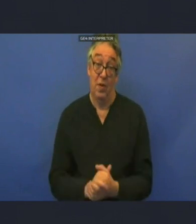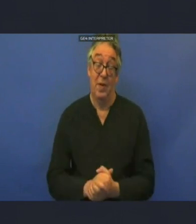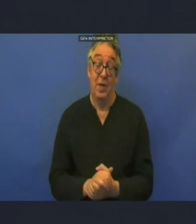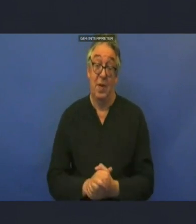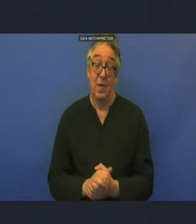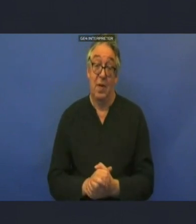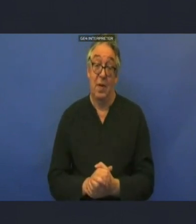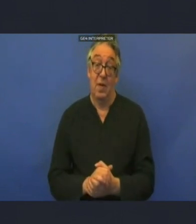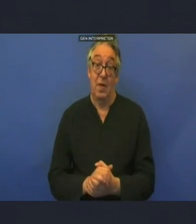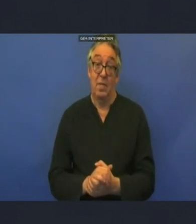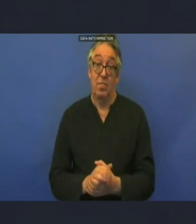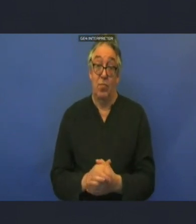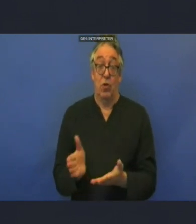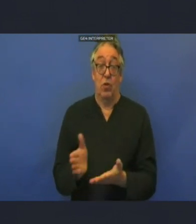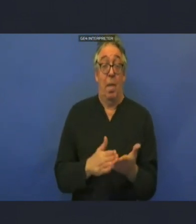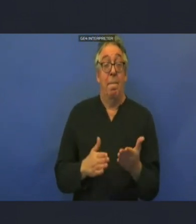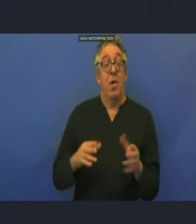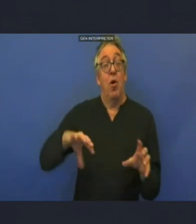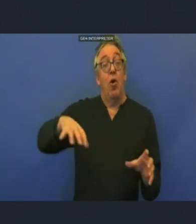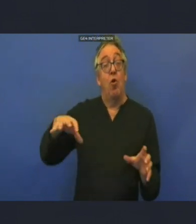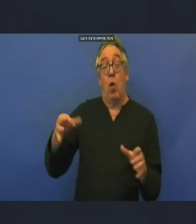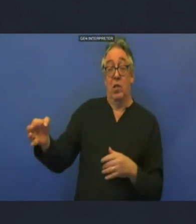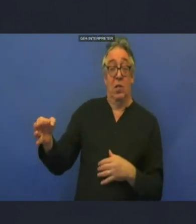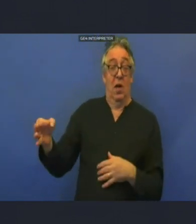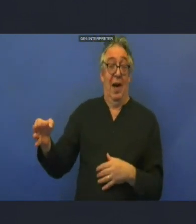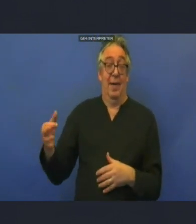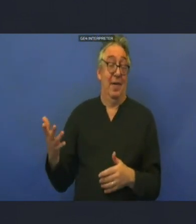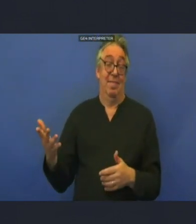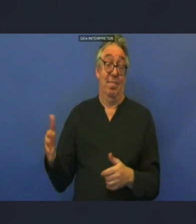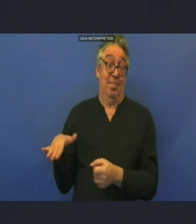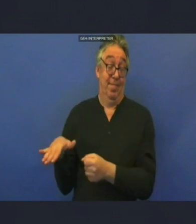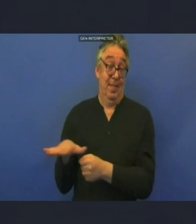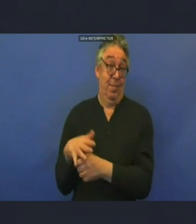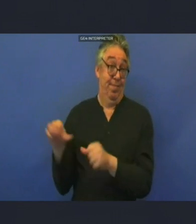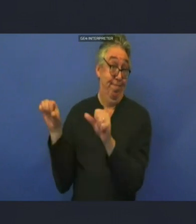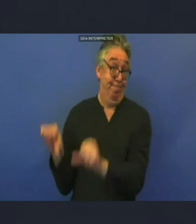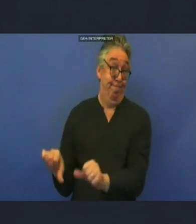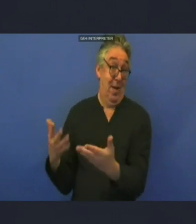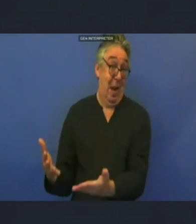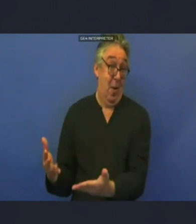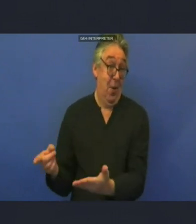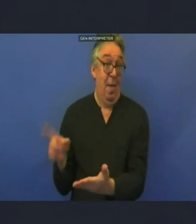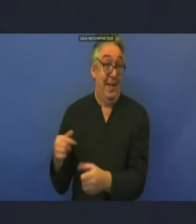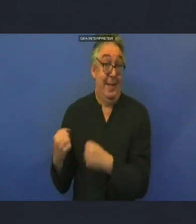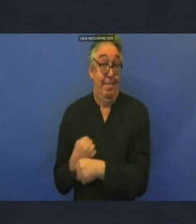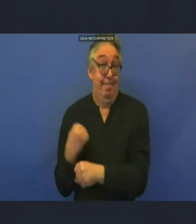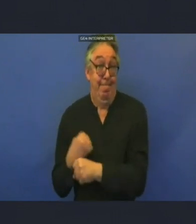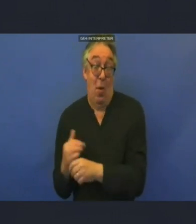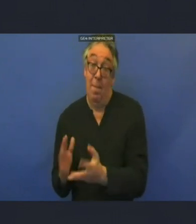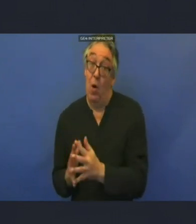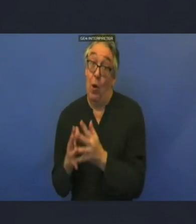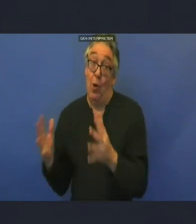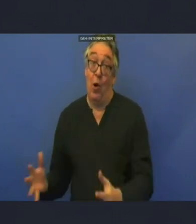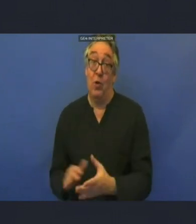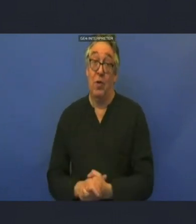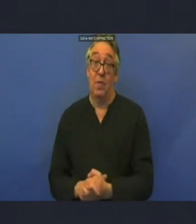much more complicated. But we are totally convinced that this is a necessary, and the pandemic has